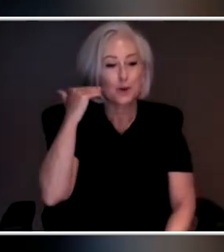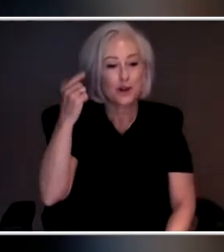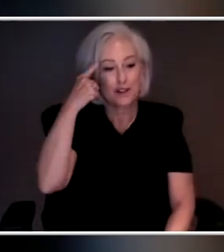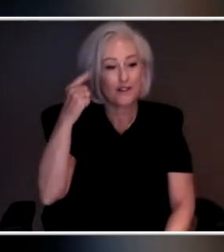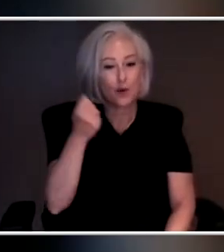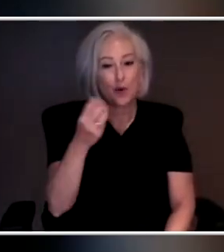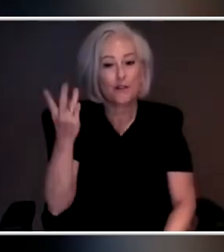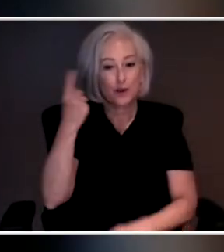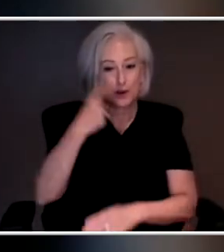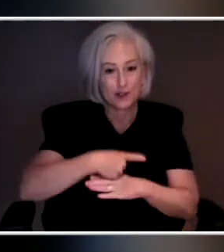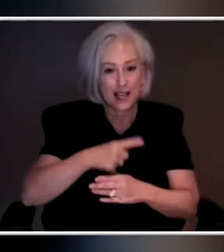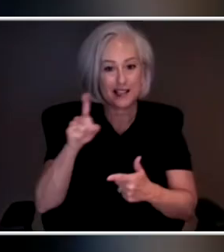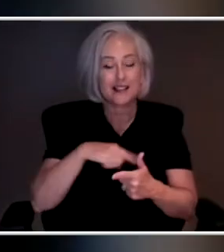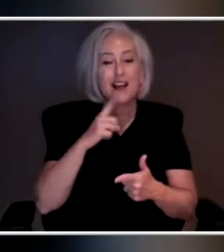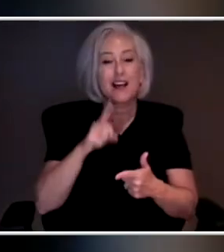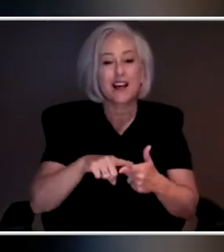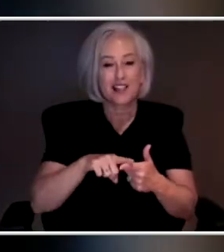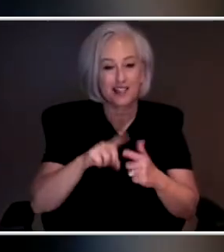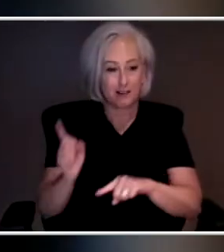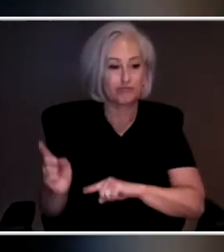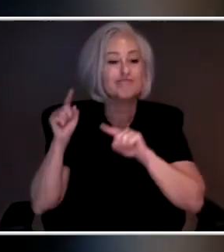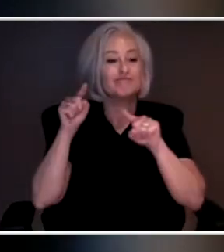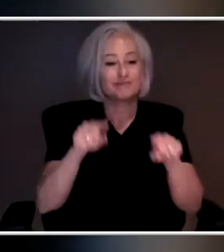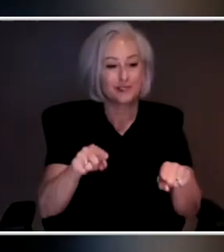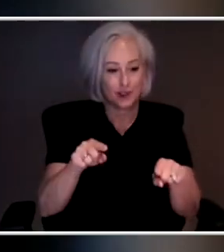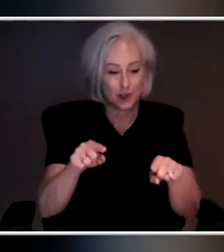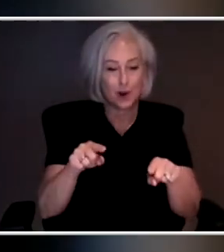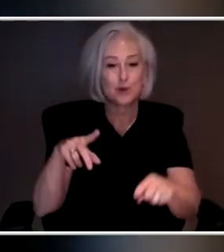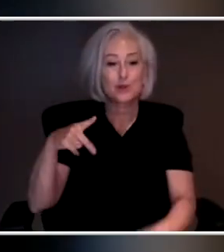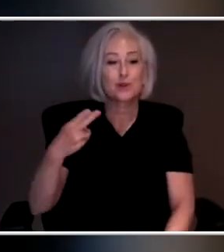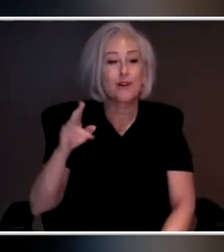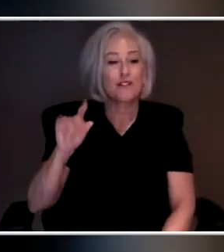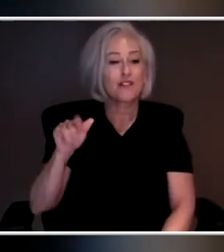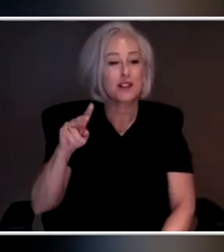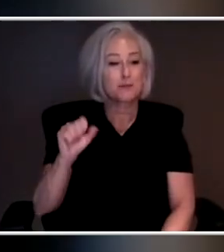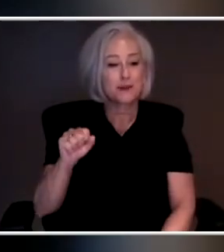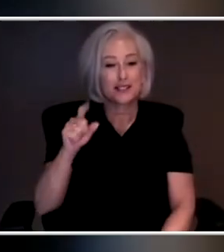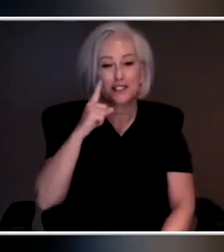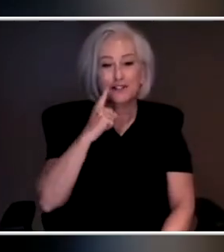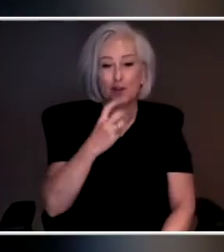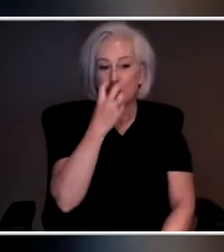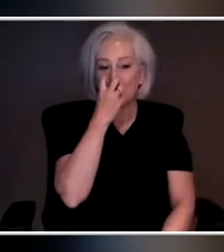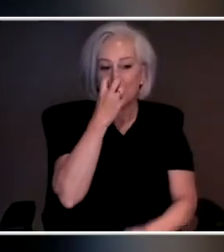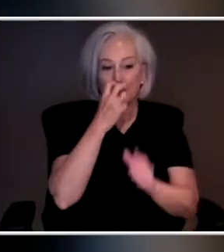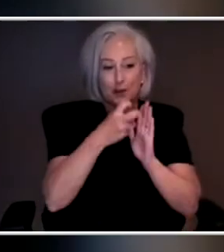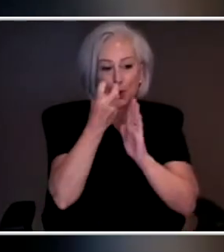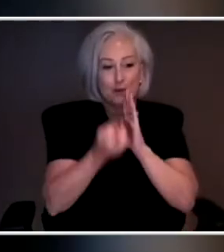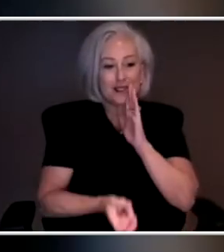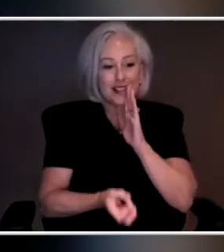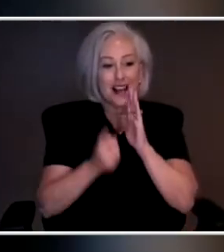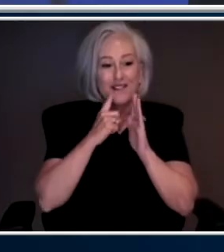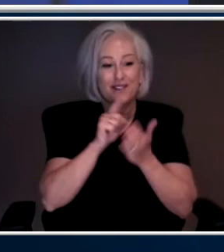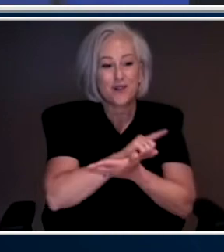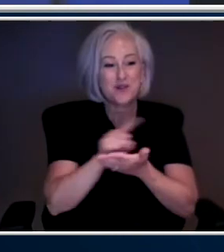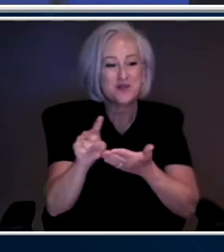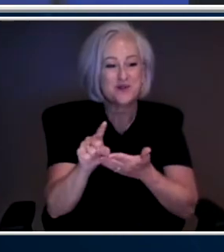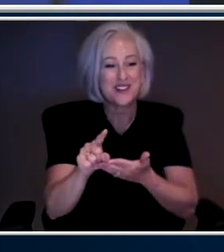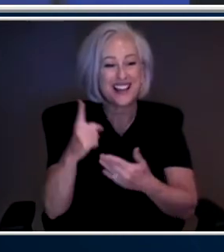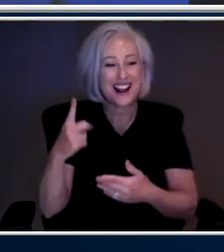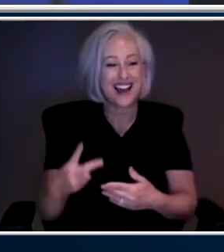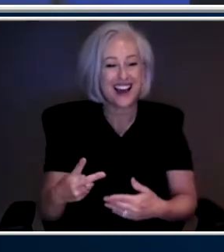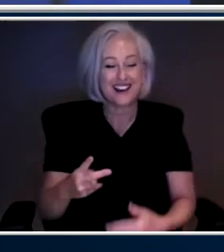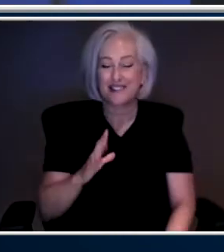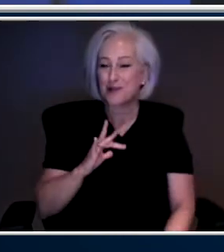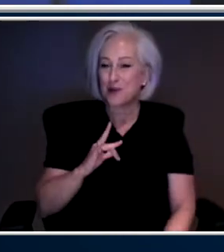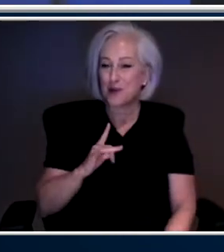I'm hopping from there over to the Philippines, and I'm going scuba diving for about a week and a half. That's what we call living our